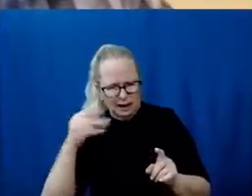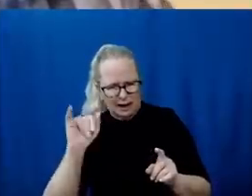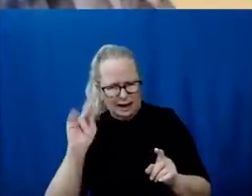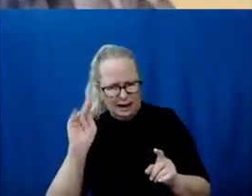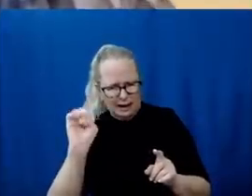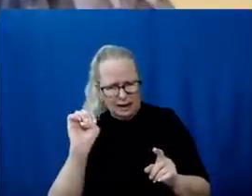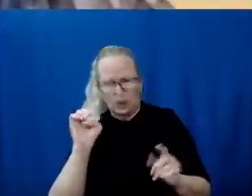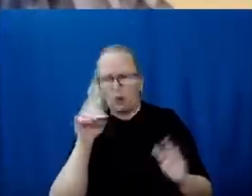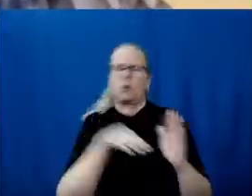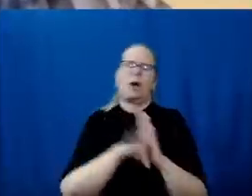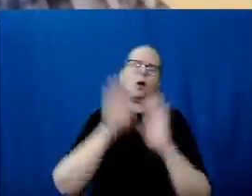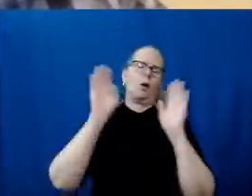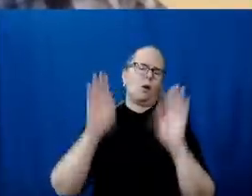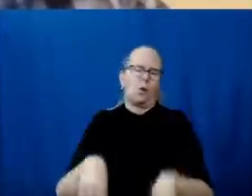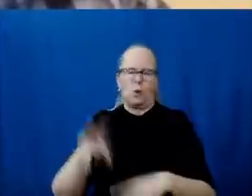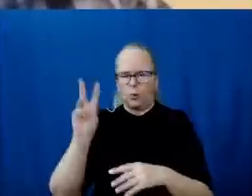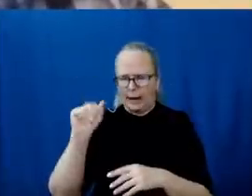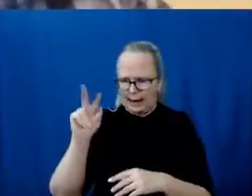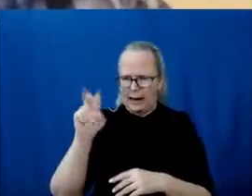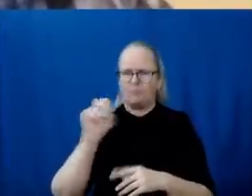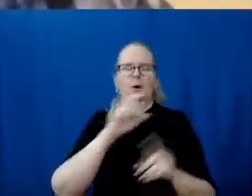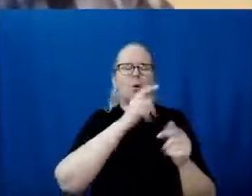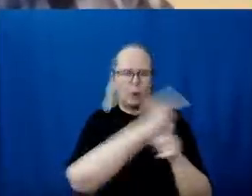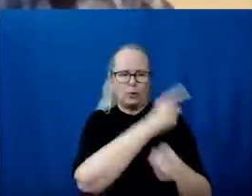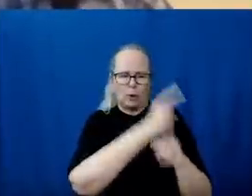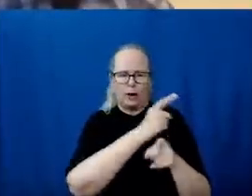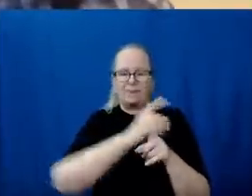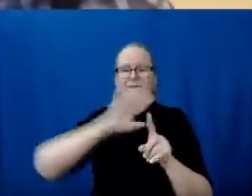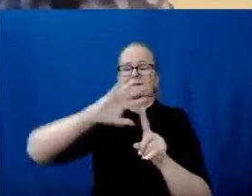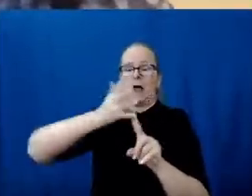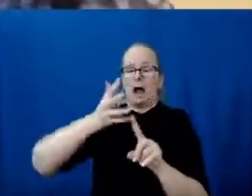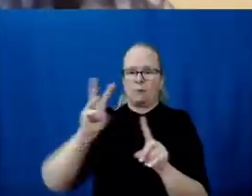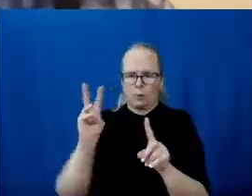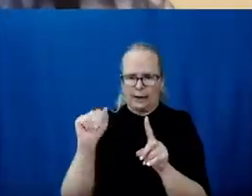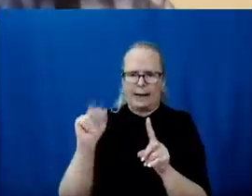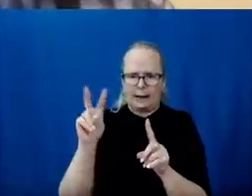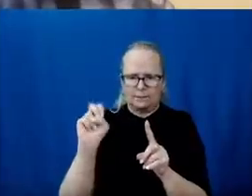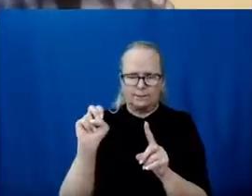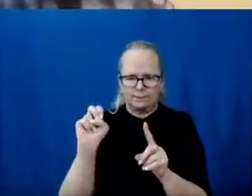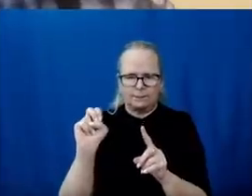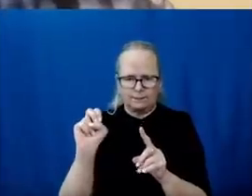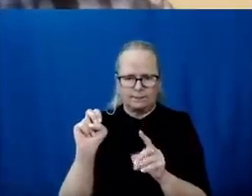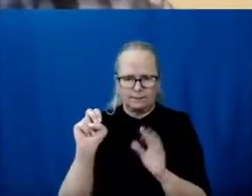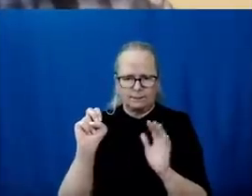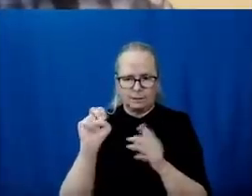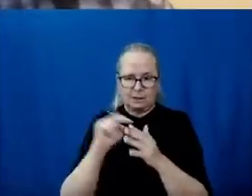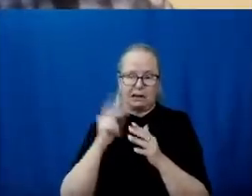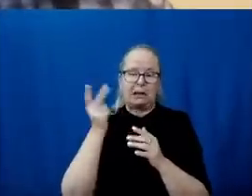What were you calling it? A spike or a wave? The fifth wave, yes. Yeah.